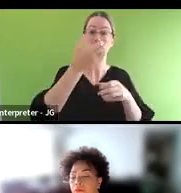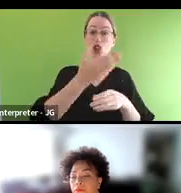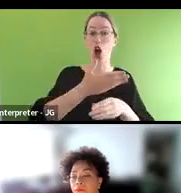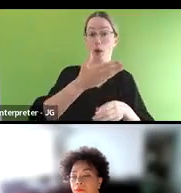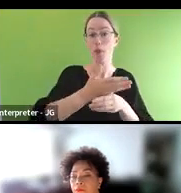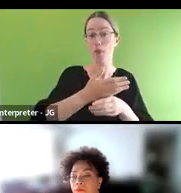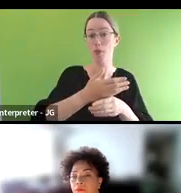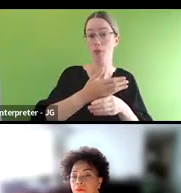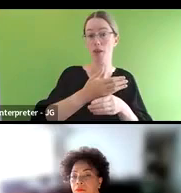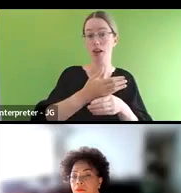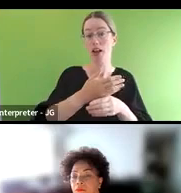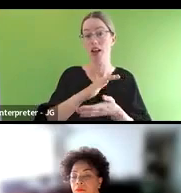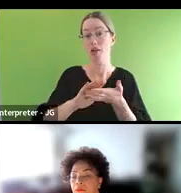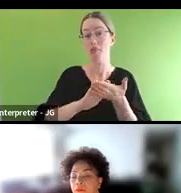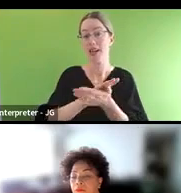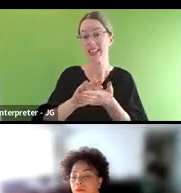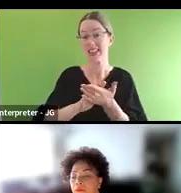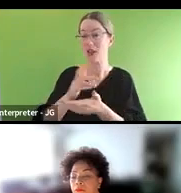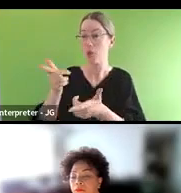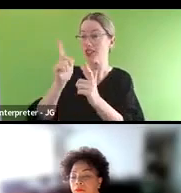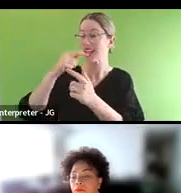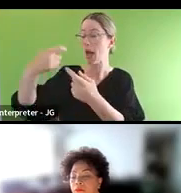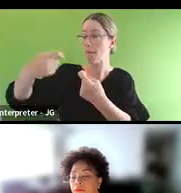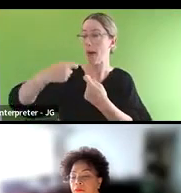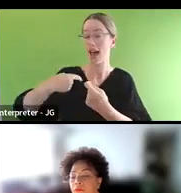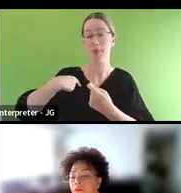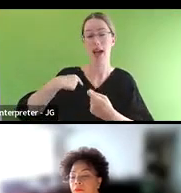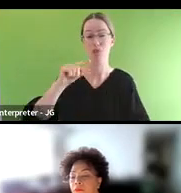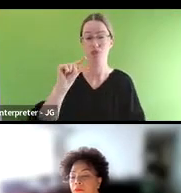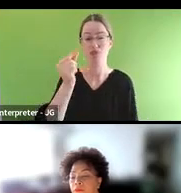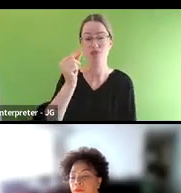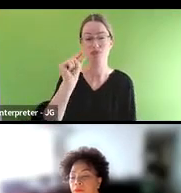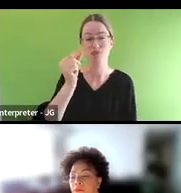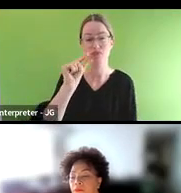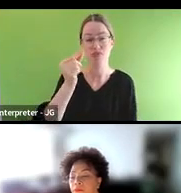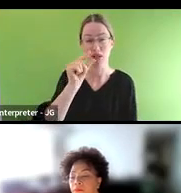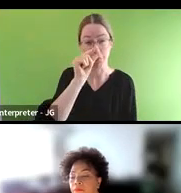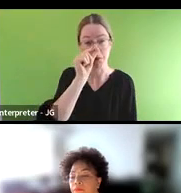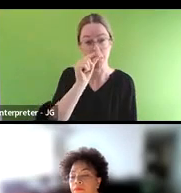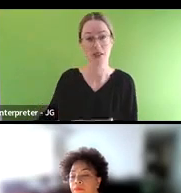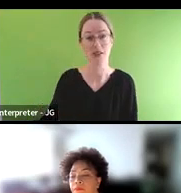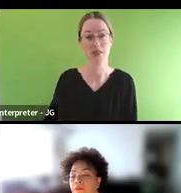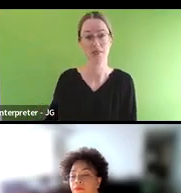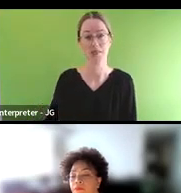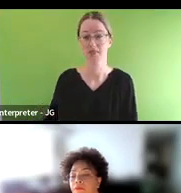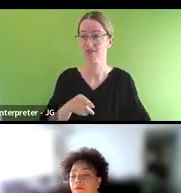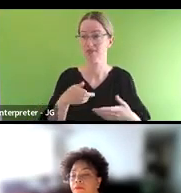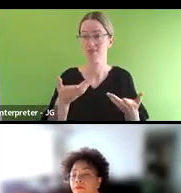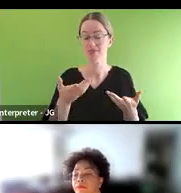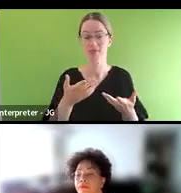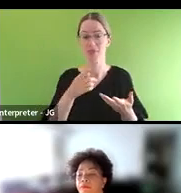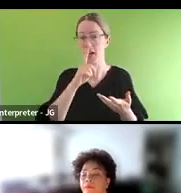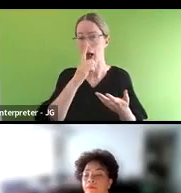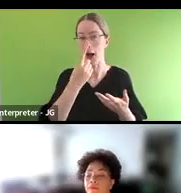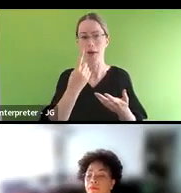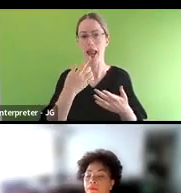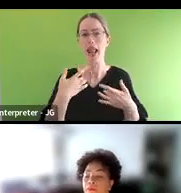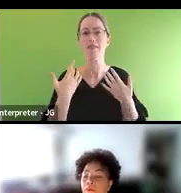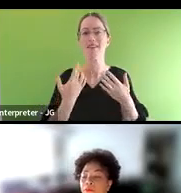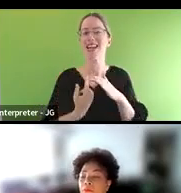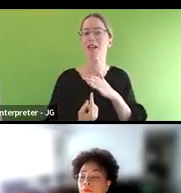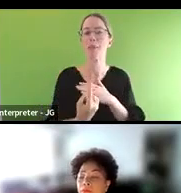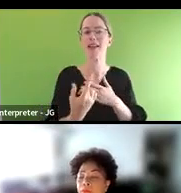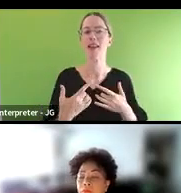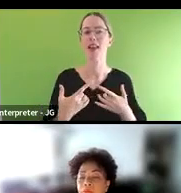for their employer to pay them less than the minimum wage. And how is that enabling them to be able to have independent lives?